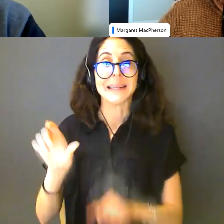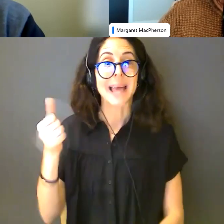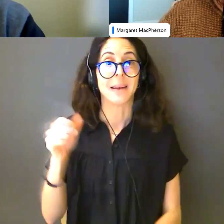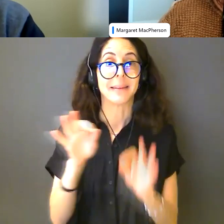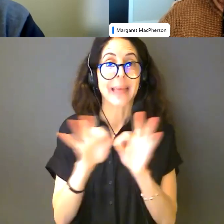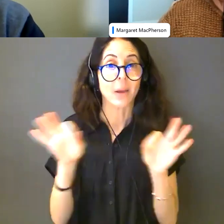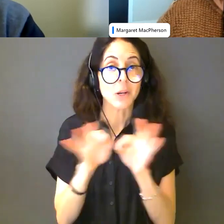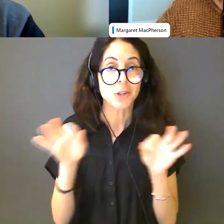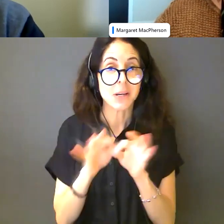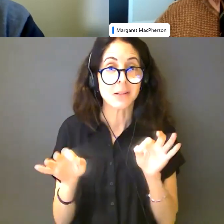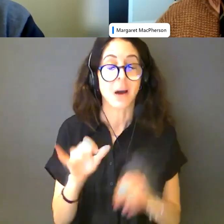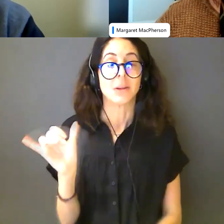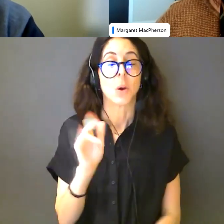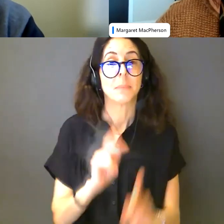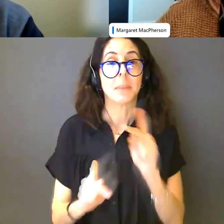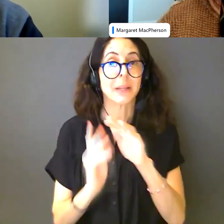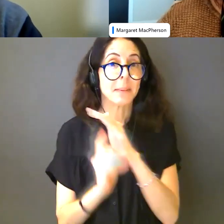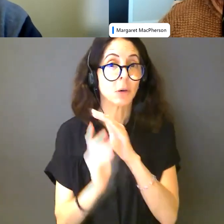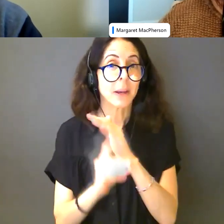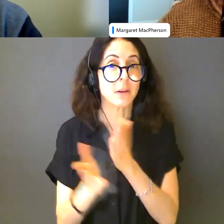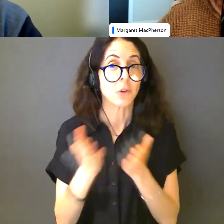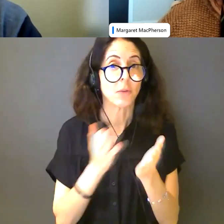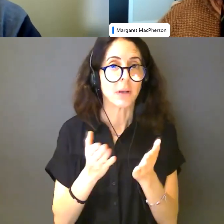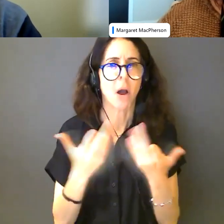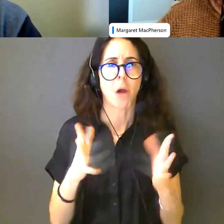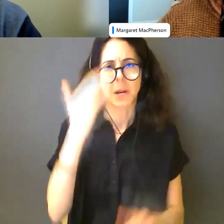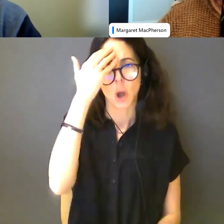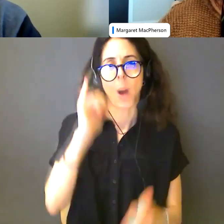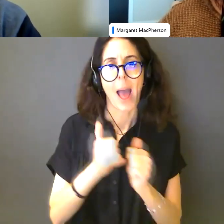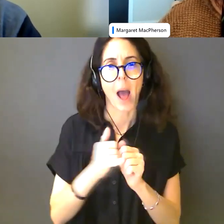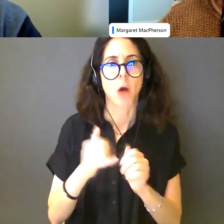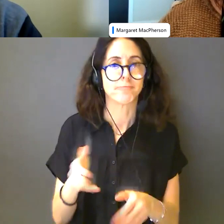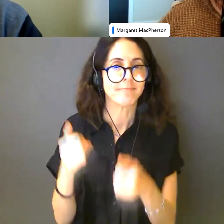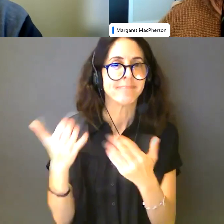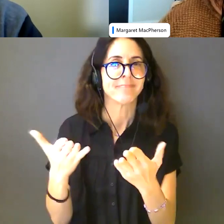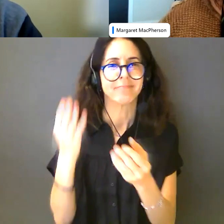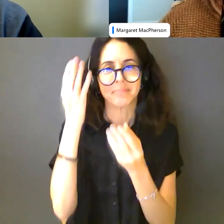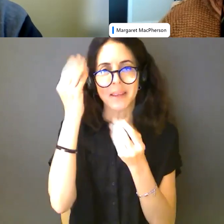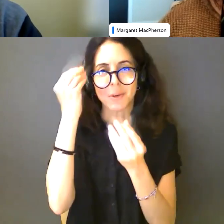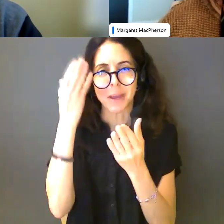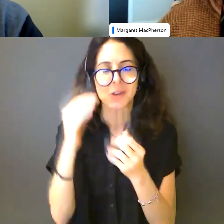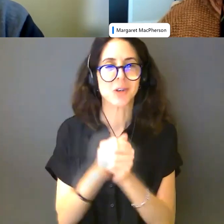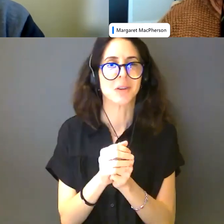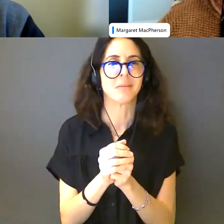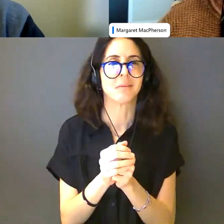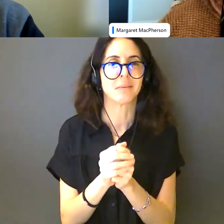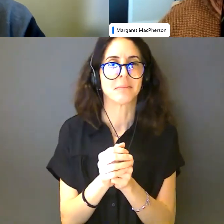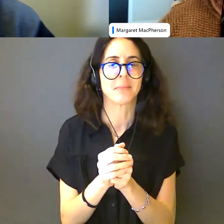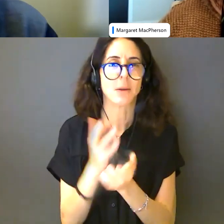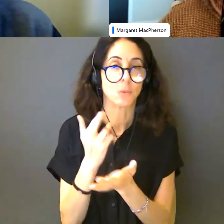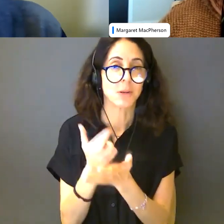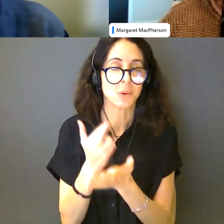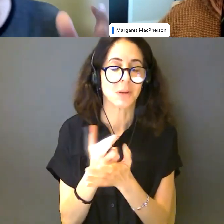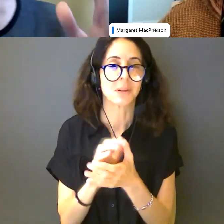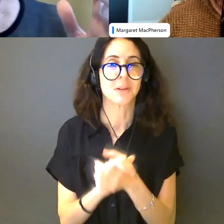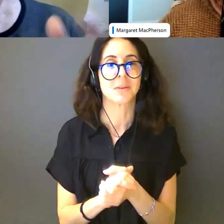people in the immigrant services agencies are trained to deliver the information and materials. And a lot